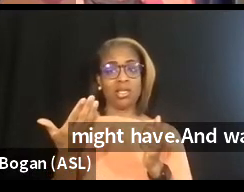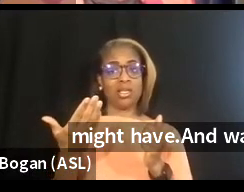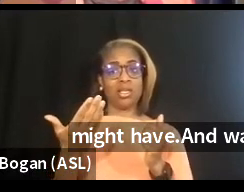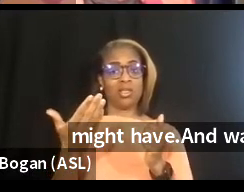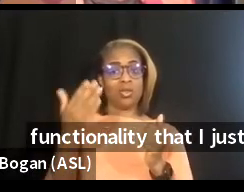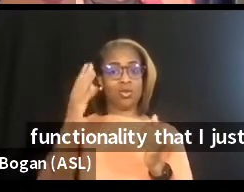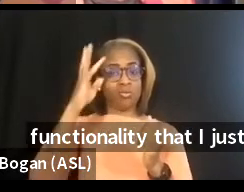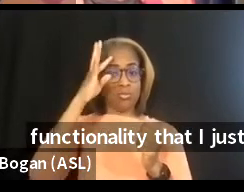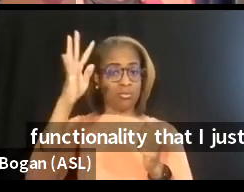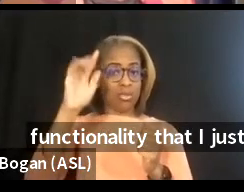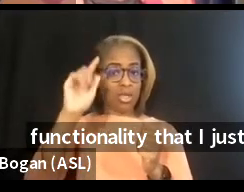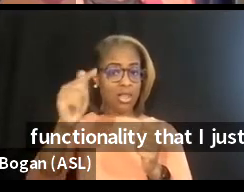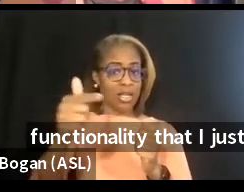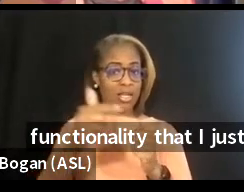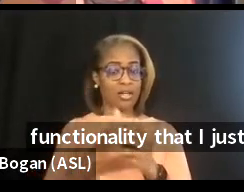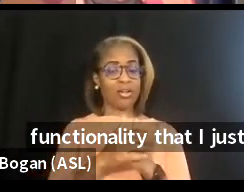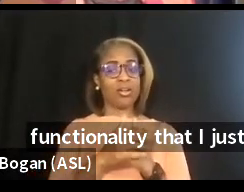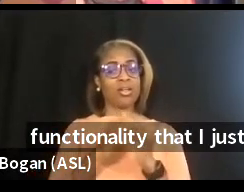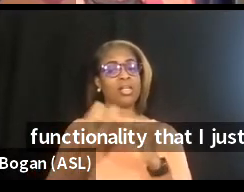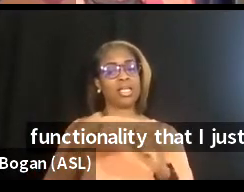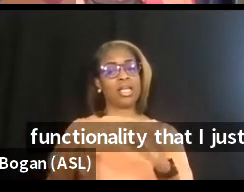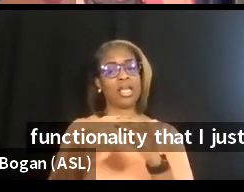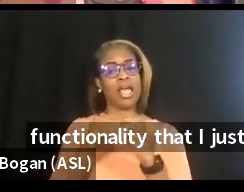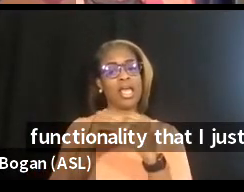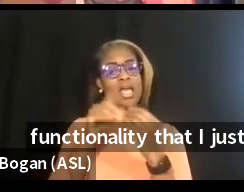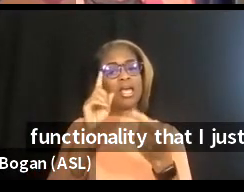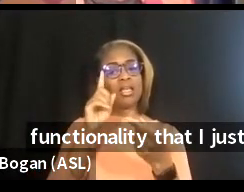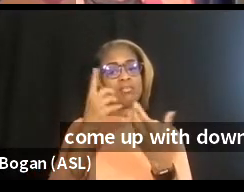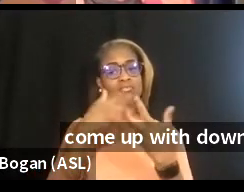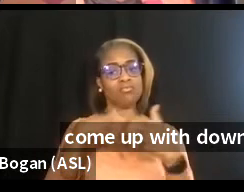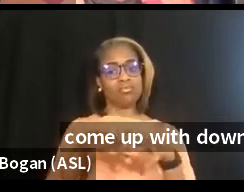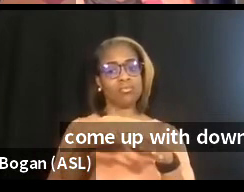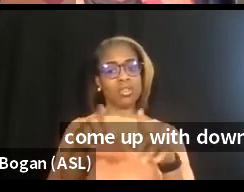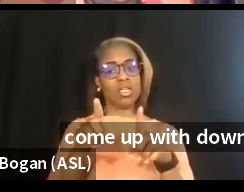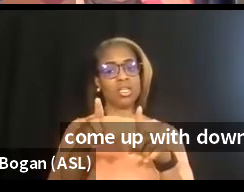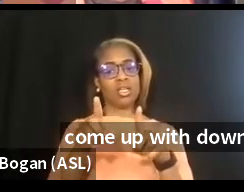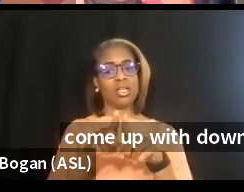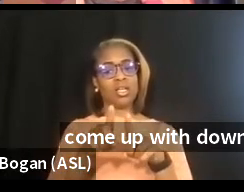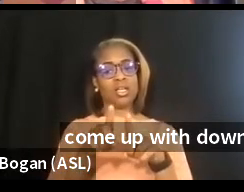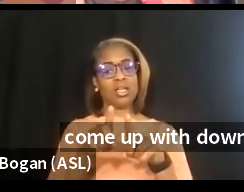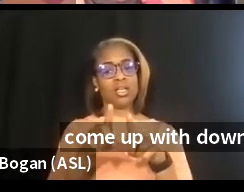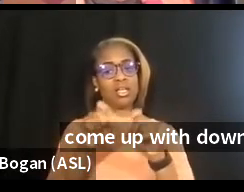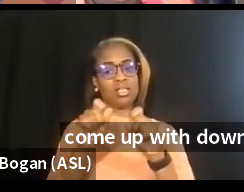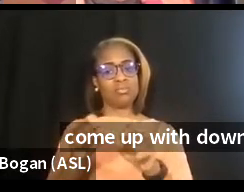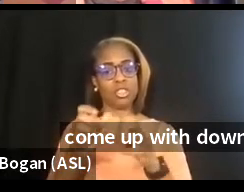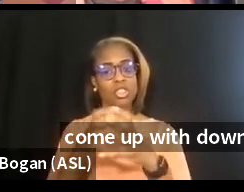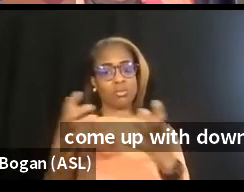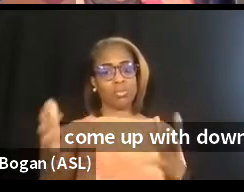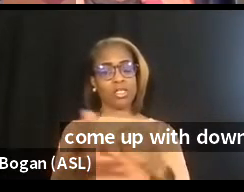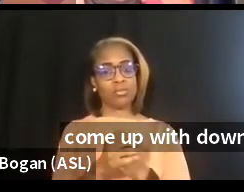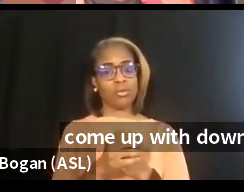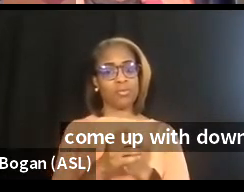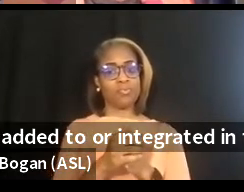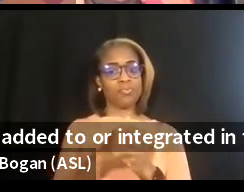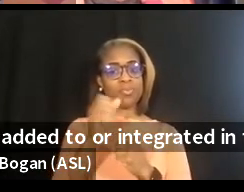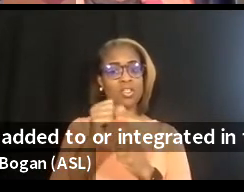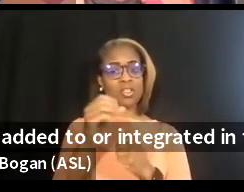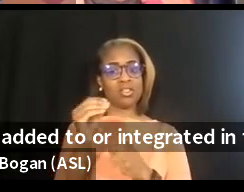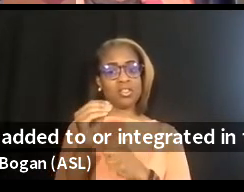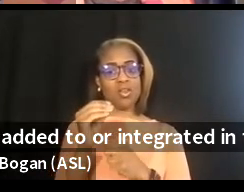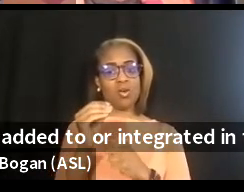the line can be, you know, added to or integrated into as much as possible, you know, a tool like this. So